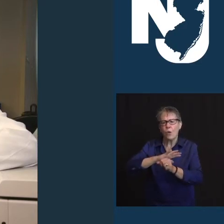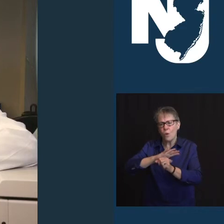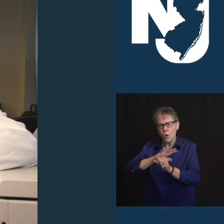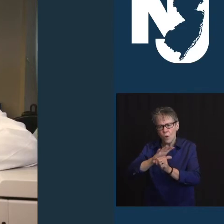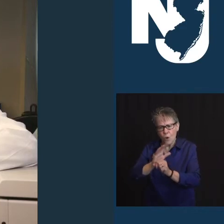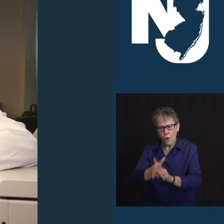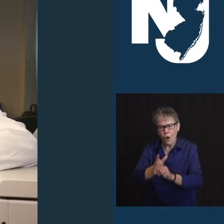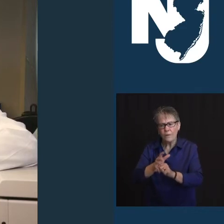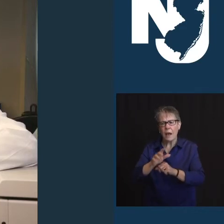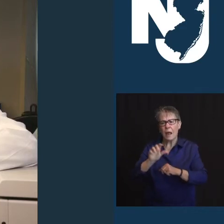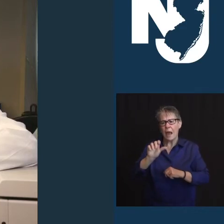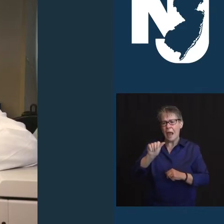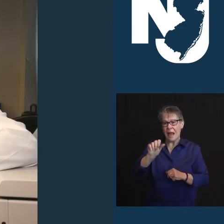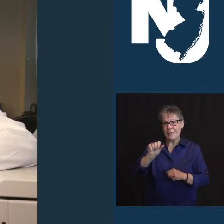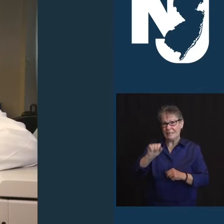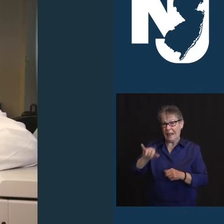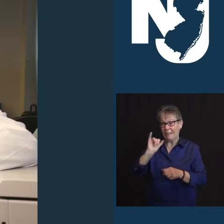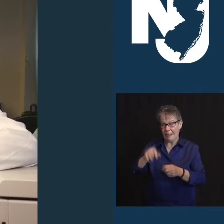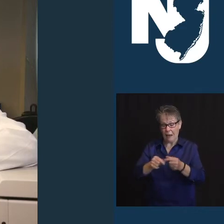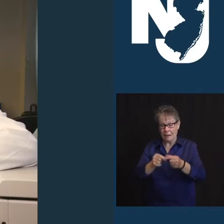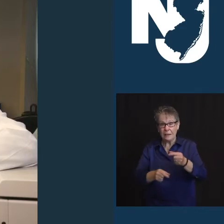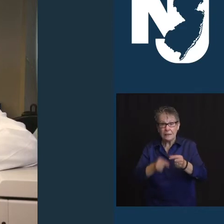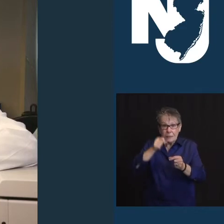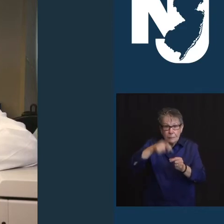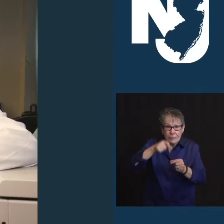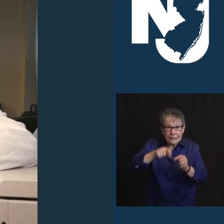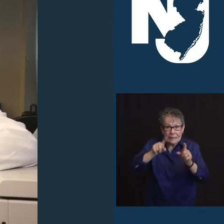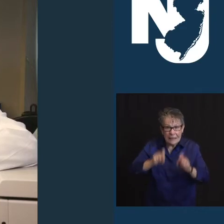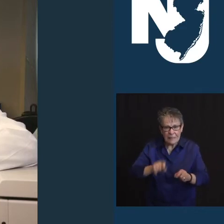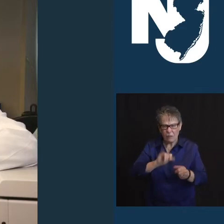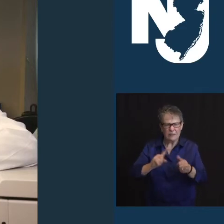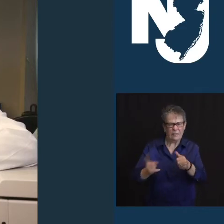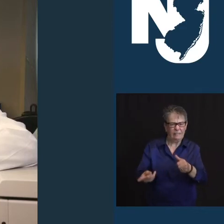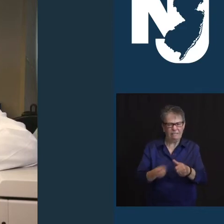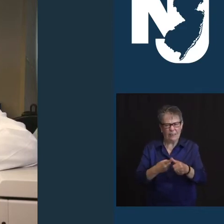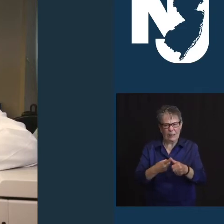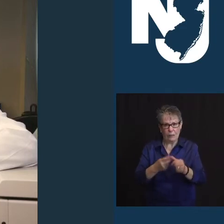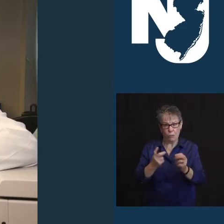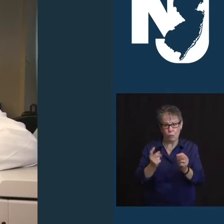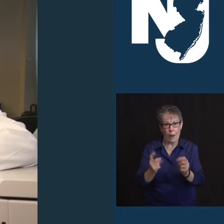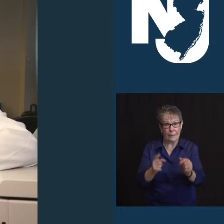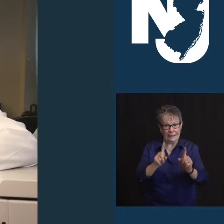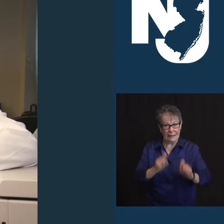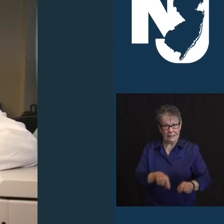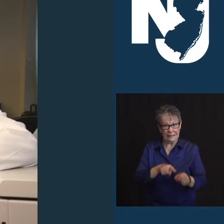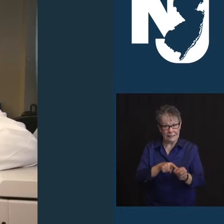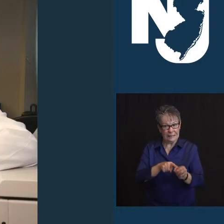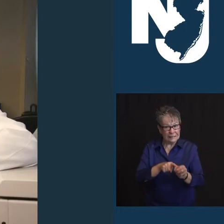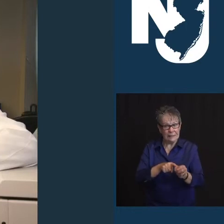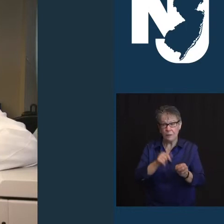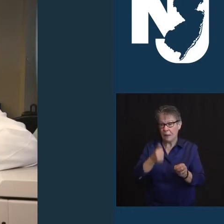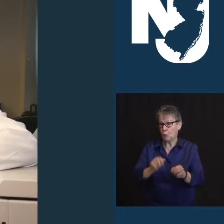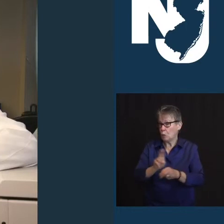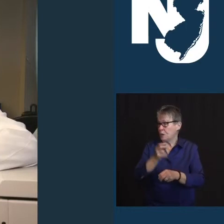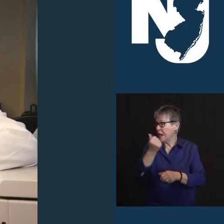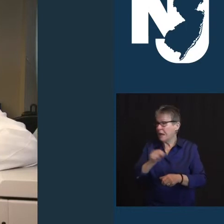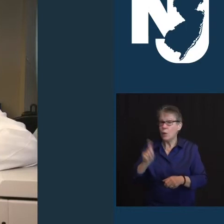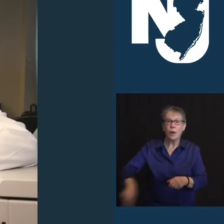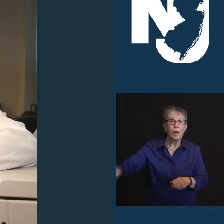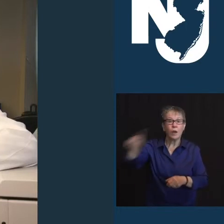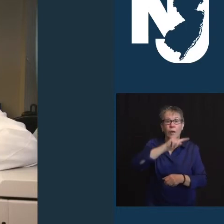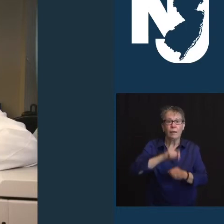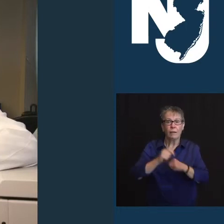spit or saliva test, which was one of the first rapid response tests to be put into use anywhere in the country and which has